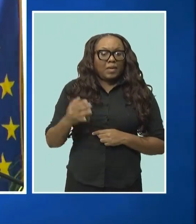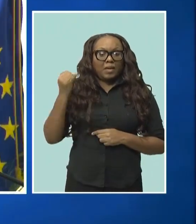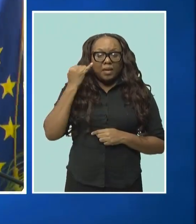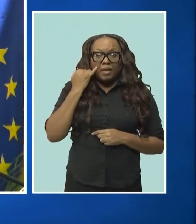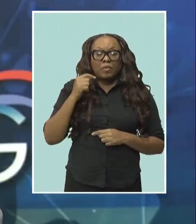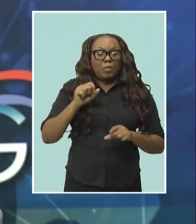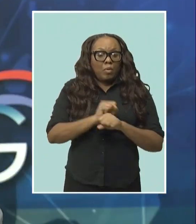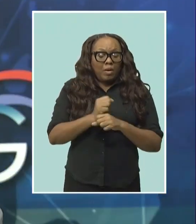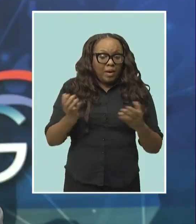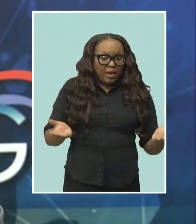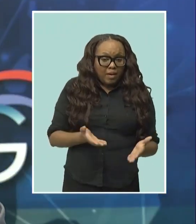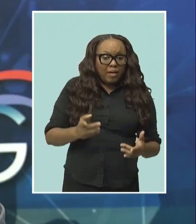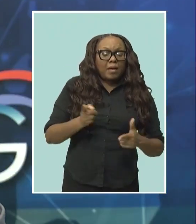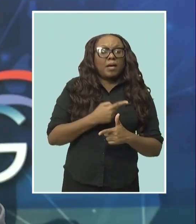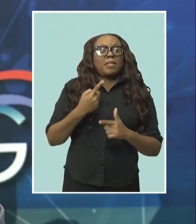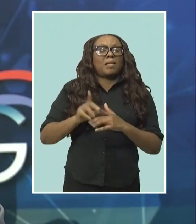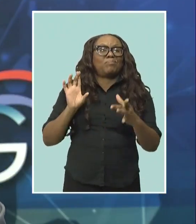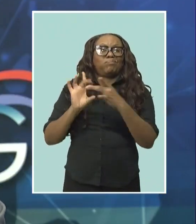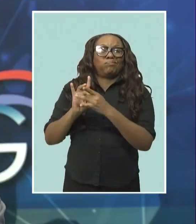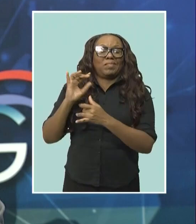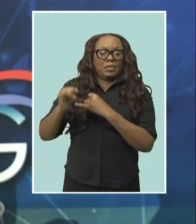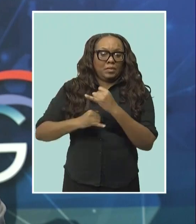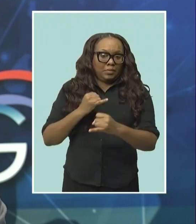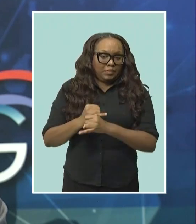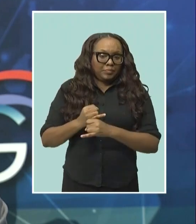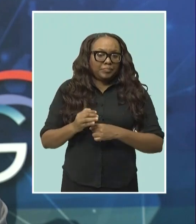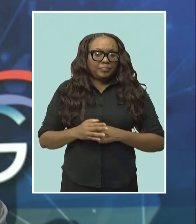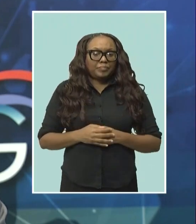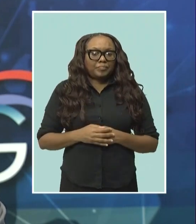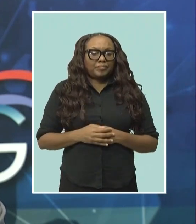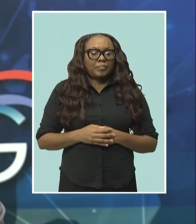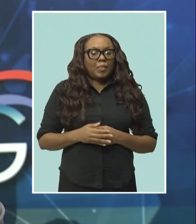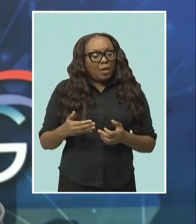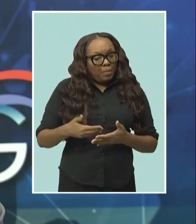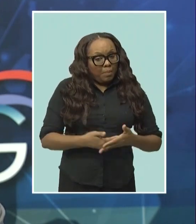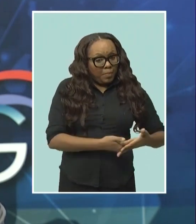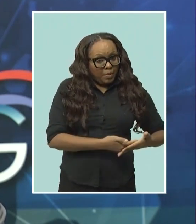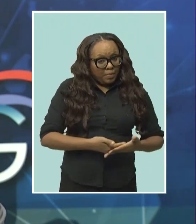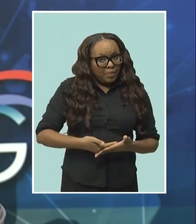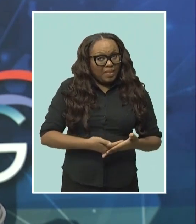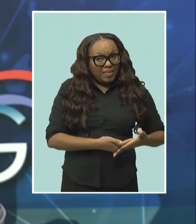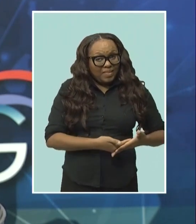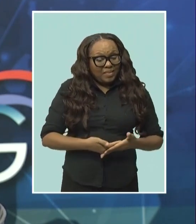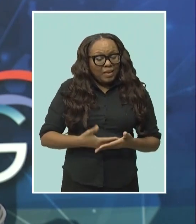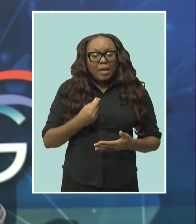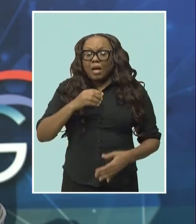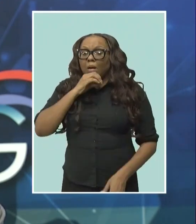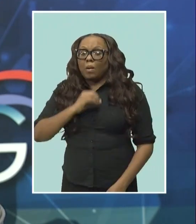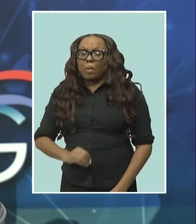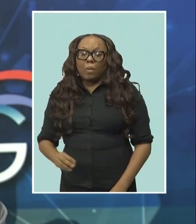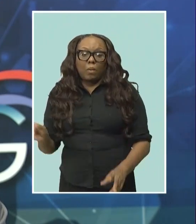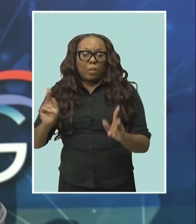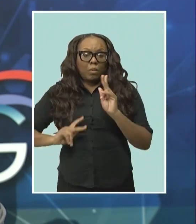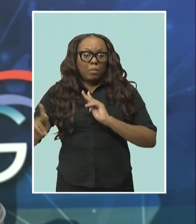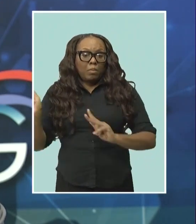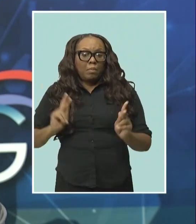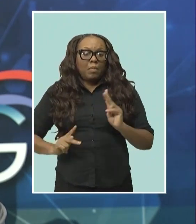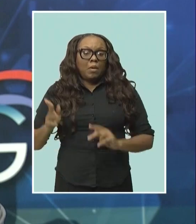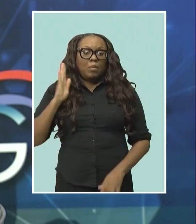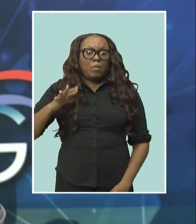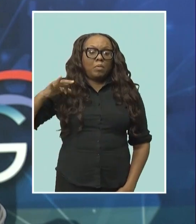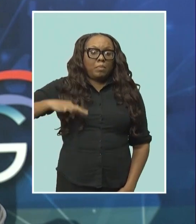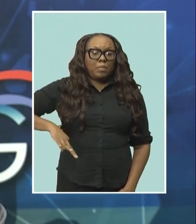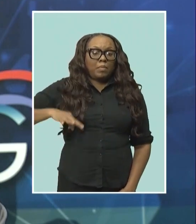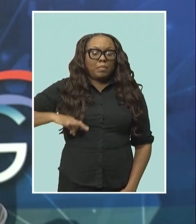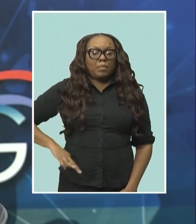as well. In other news on Newsnight, babies and elderly people are among those in Barbados benefiting from the